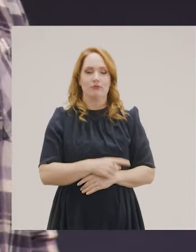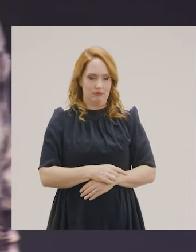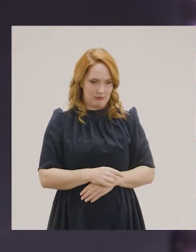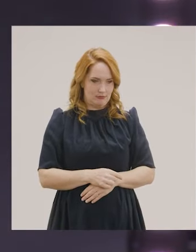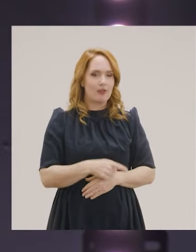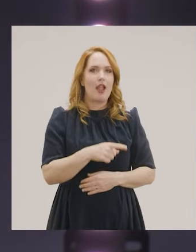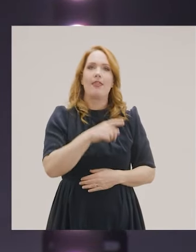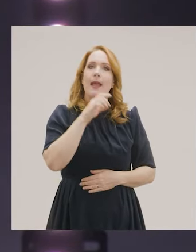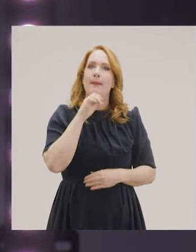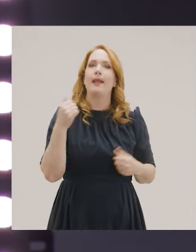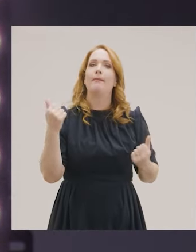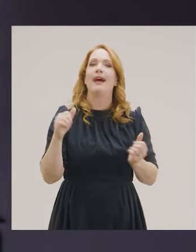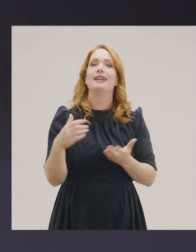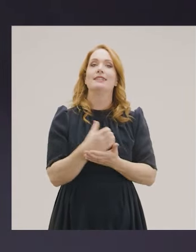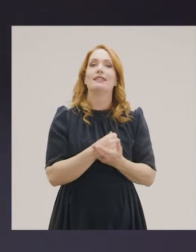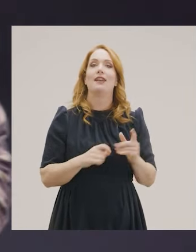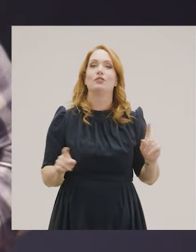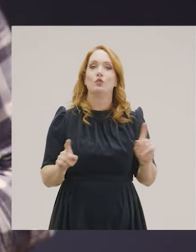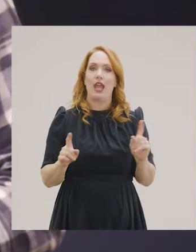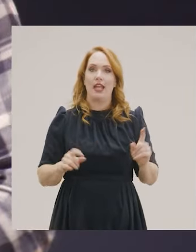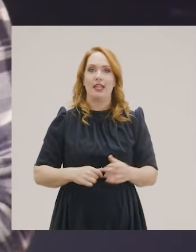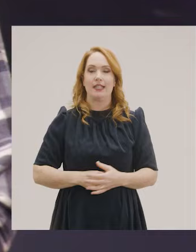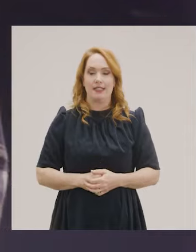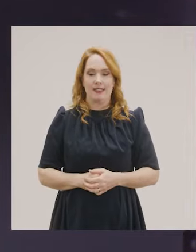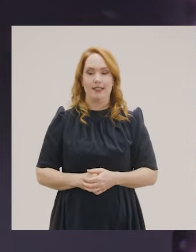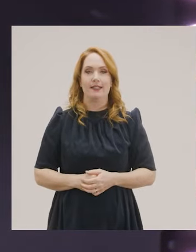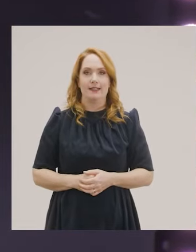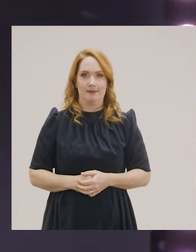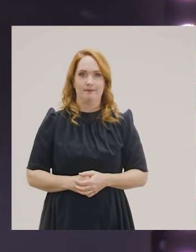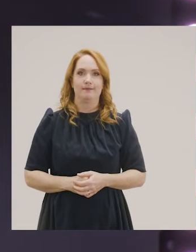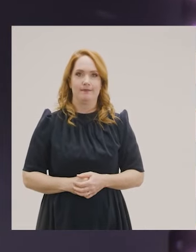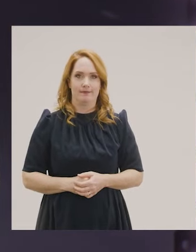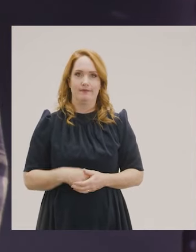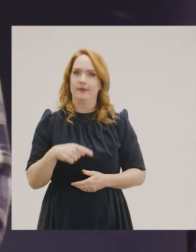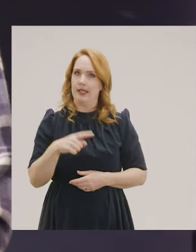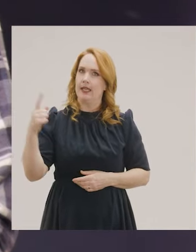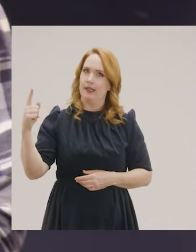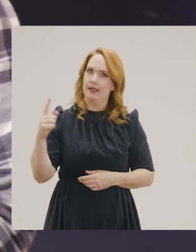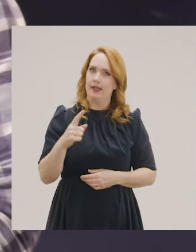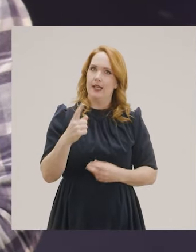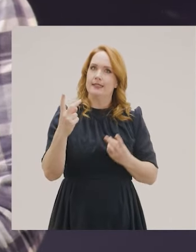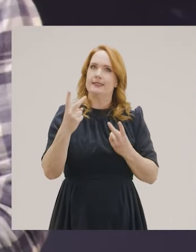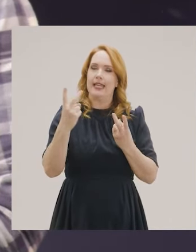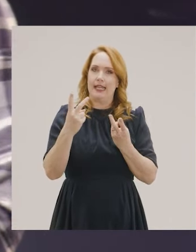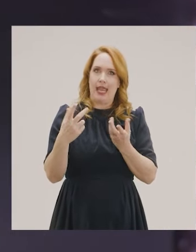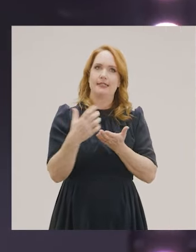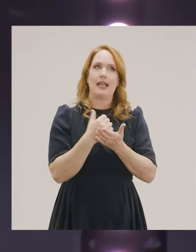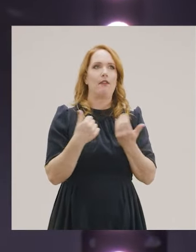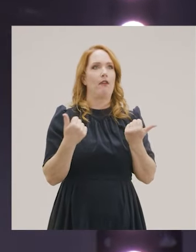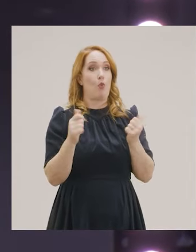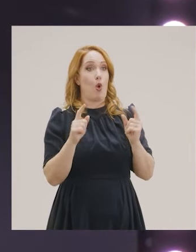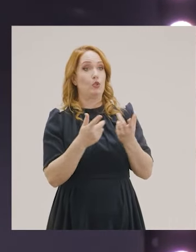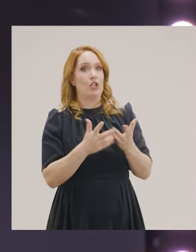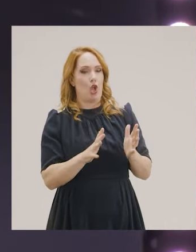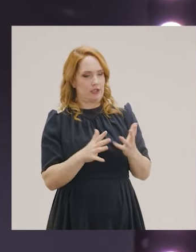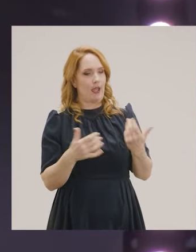And Jesus said, this man has got saved today, for the Son of Man came to seek and save that which was